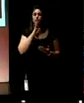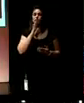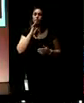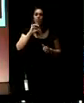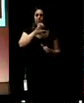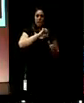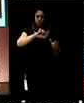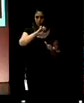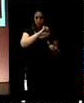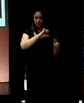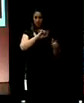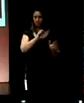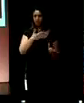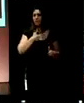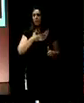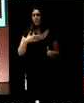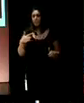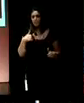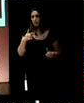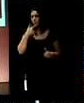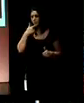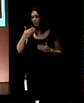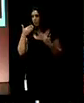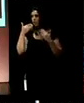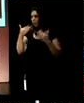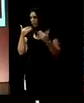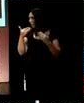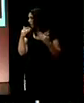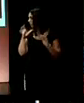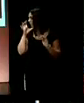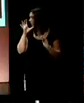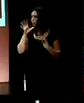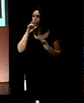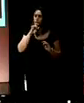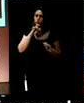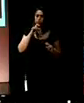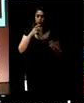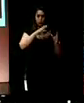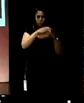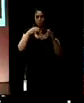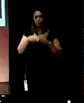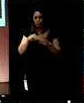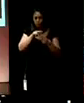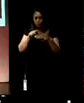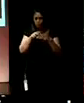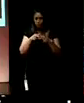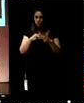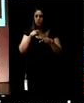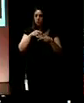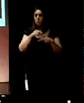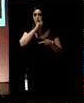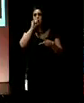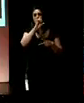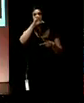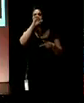South America. I would like to thank the two teams for their excellent work. On the one